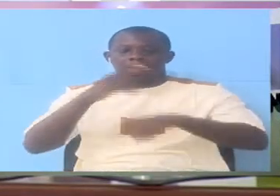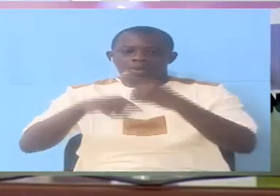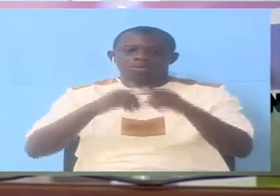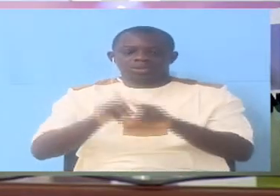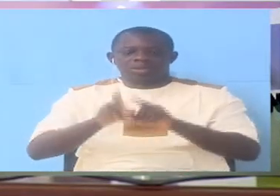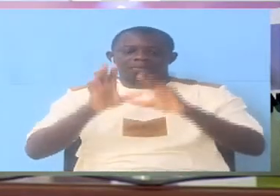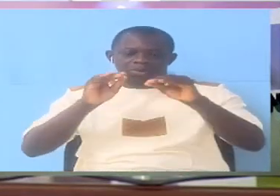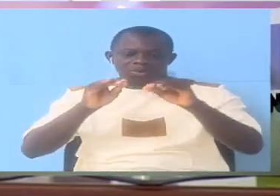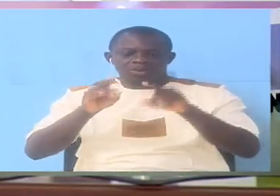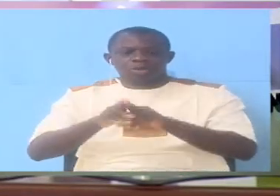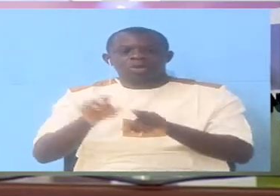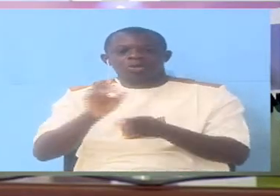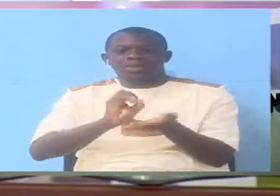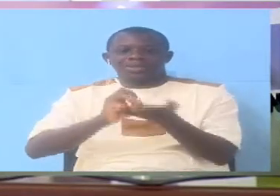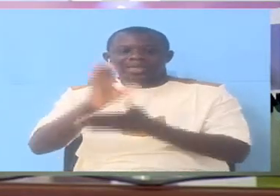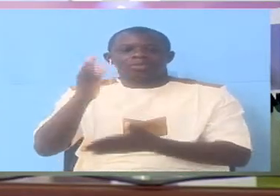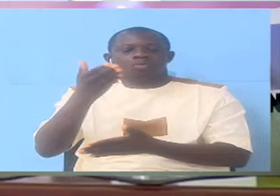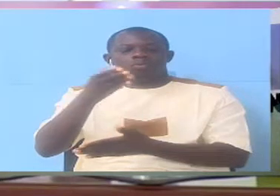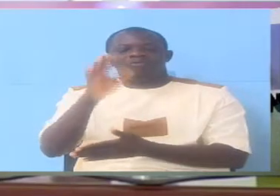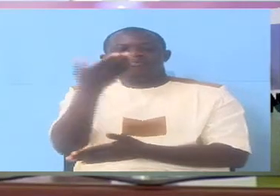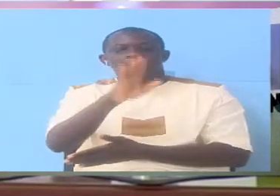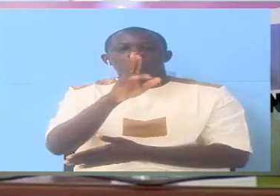showing that the